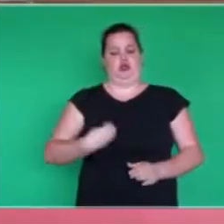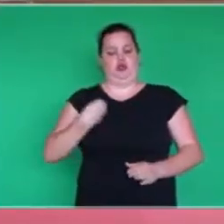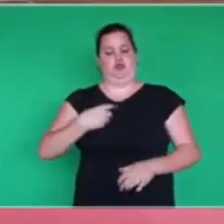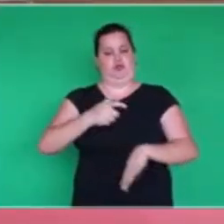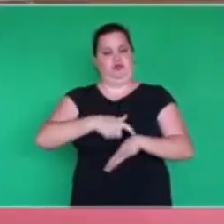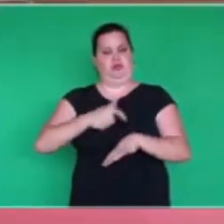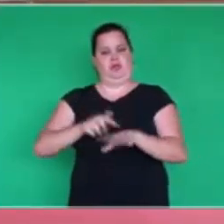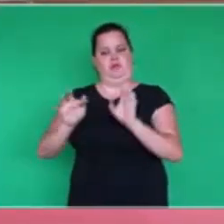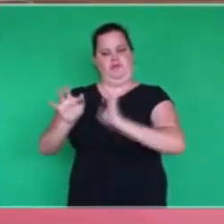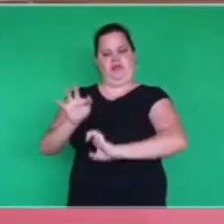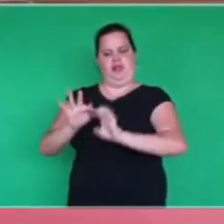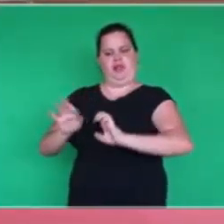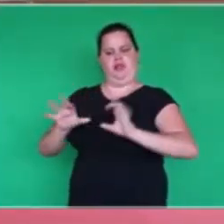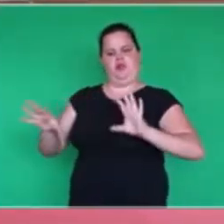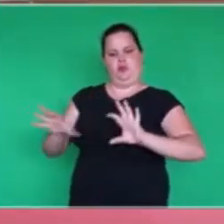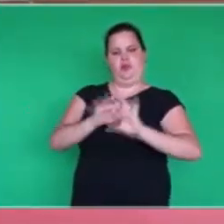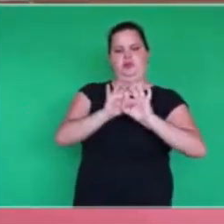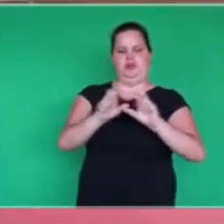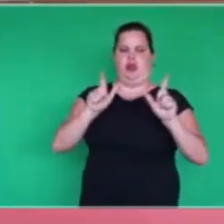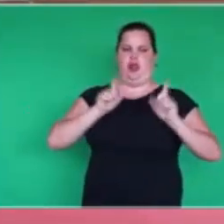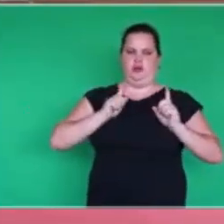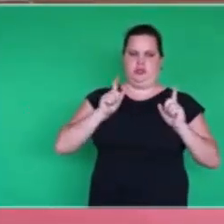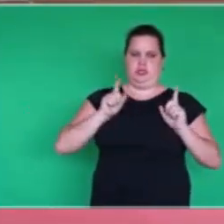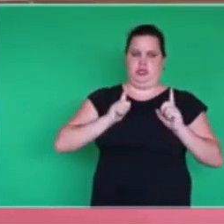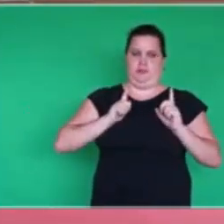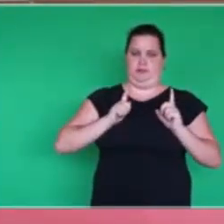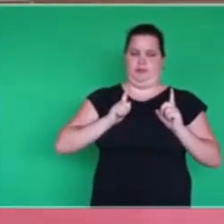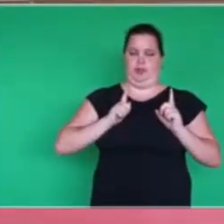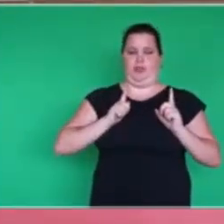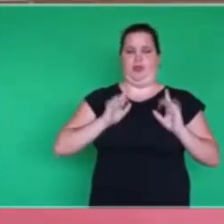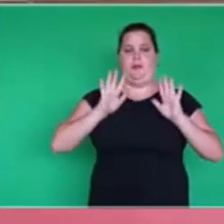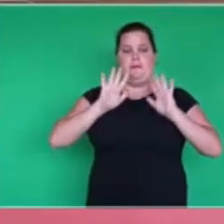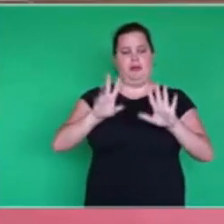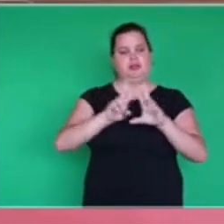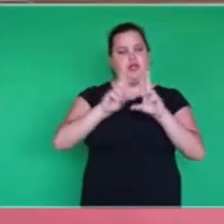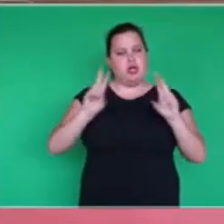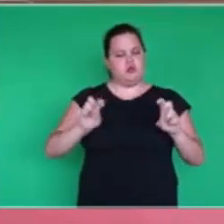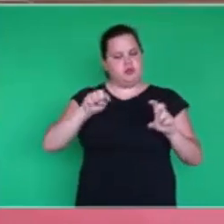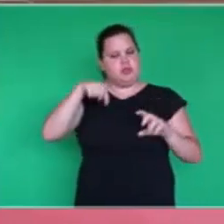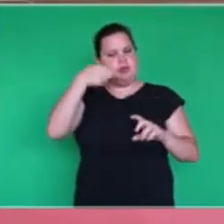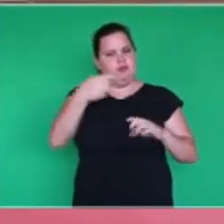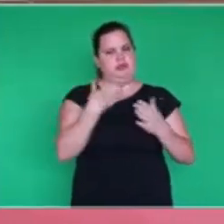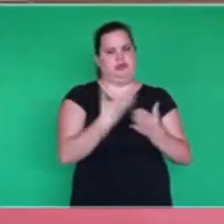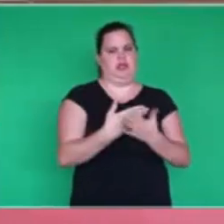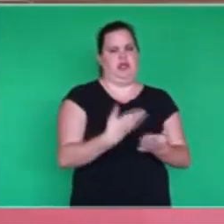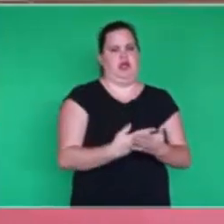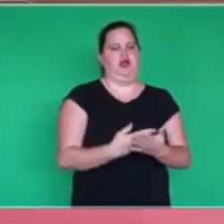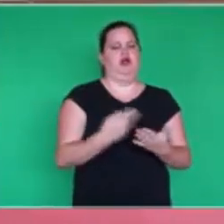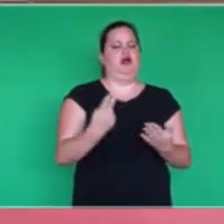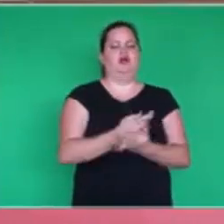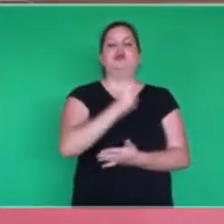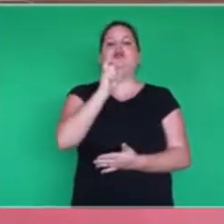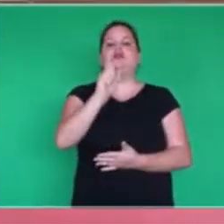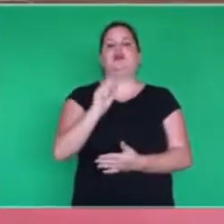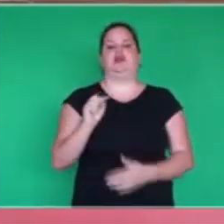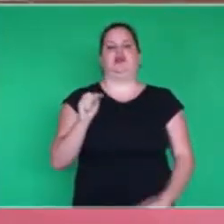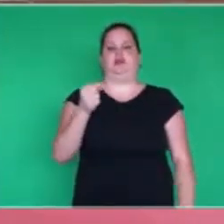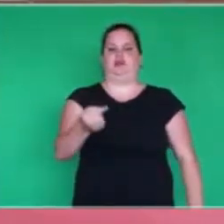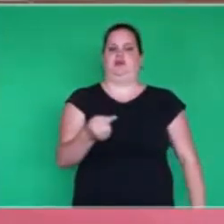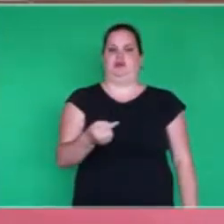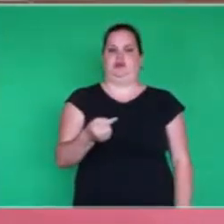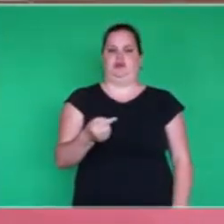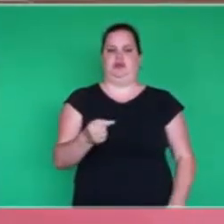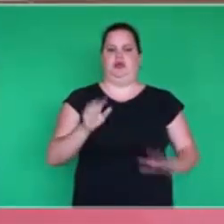the concern here today in this class. It is the following. The church needs to be ready, for the days are